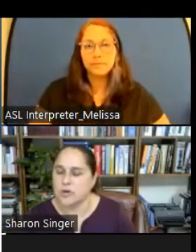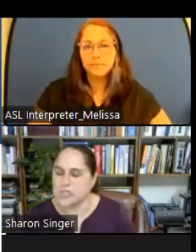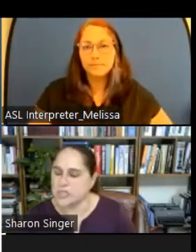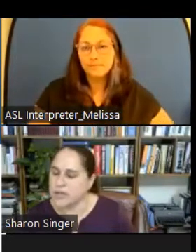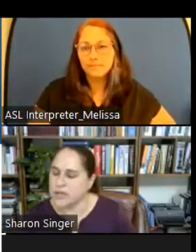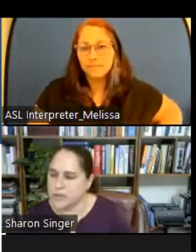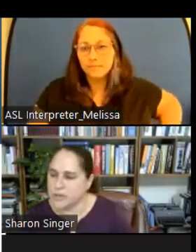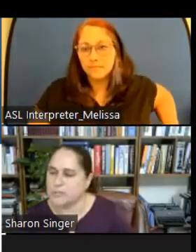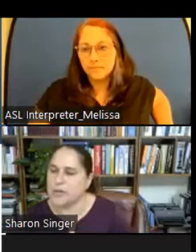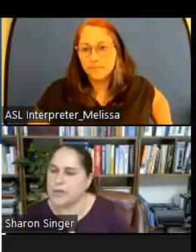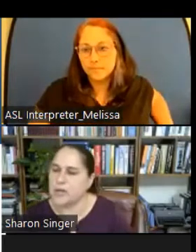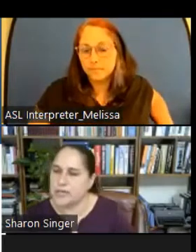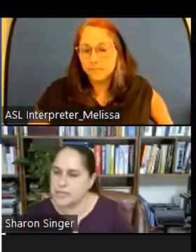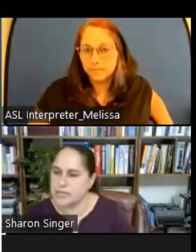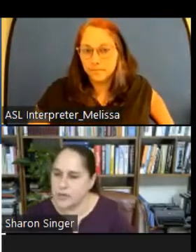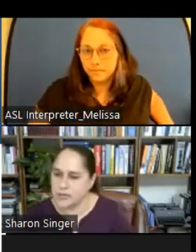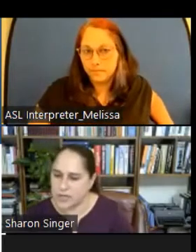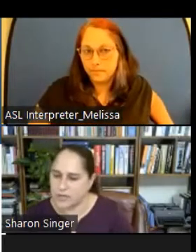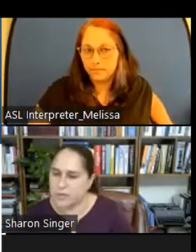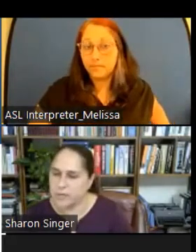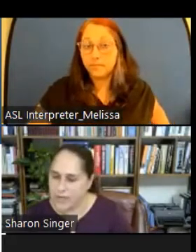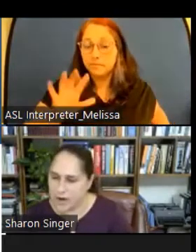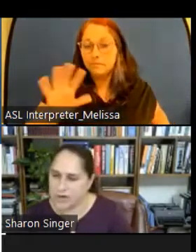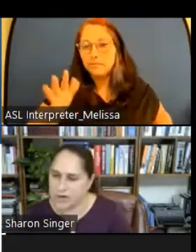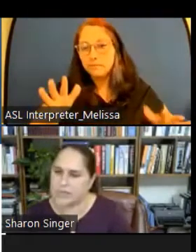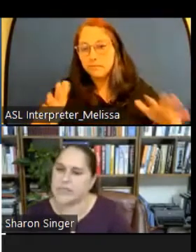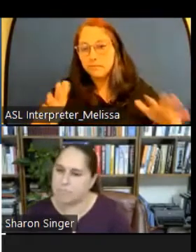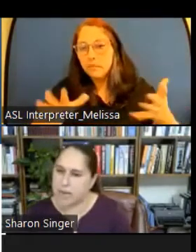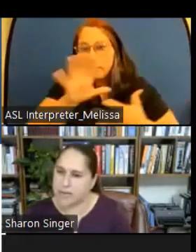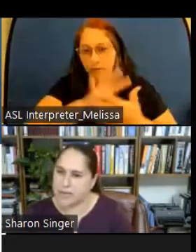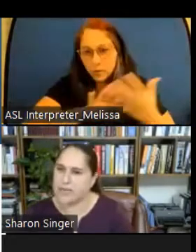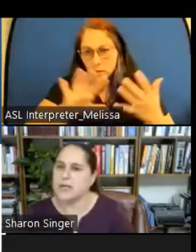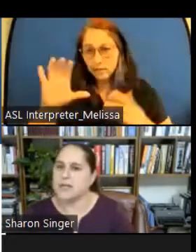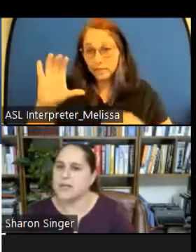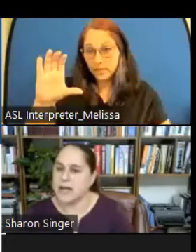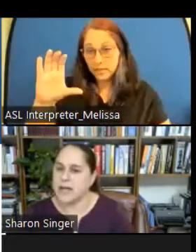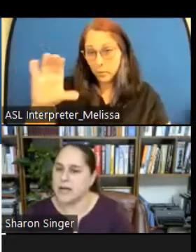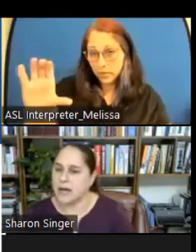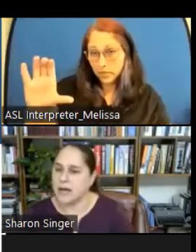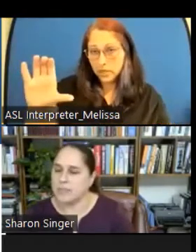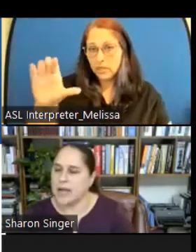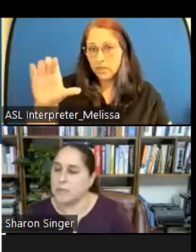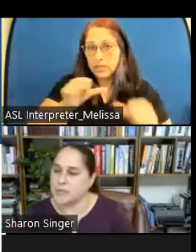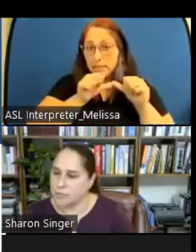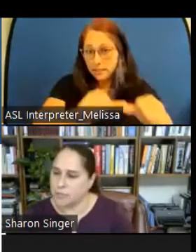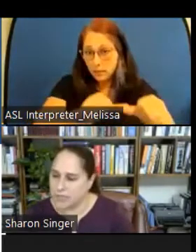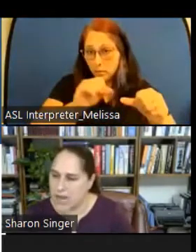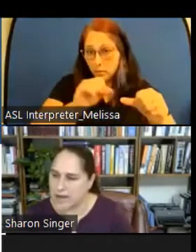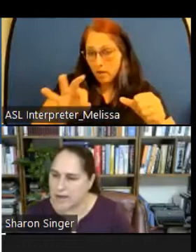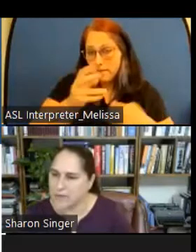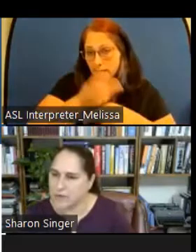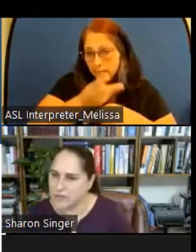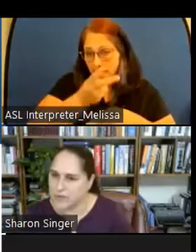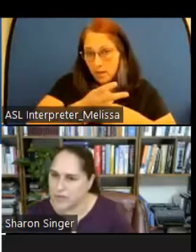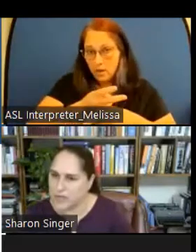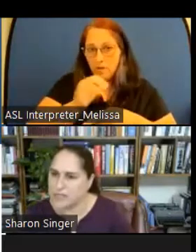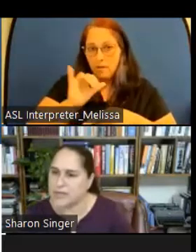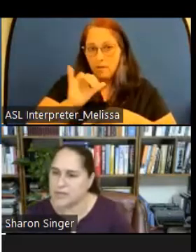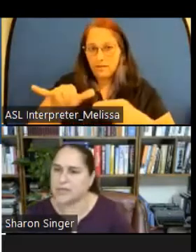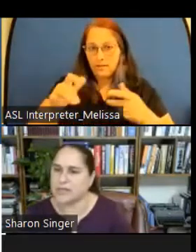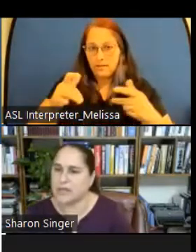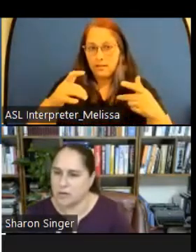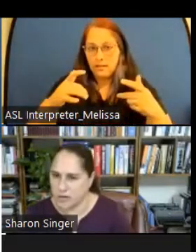So it's a little confusing, but a continuum of care is the body that helps to apply for those